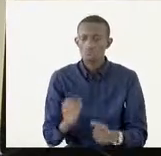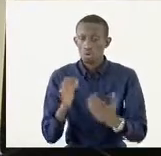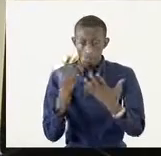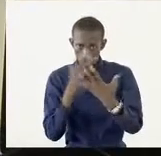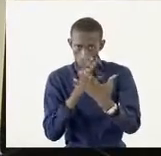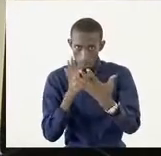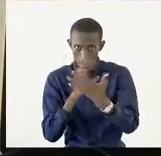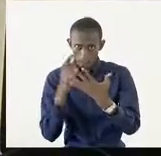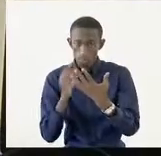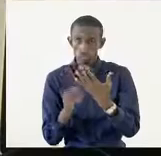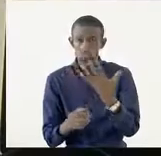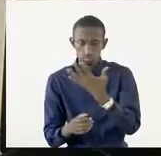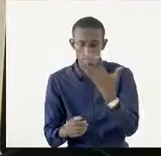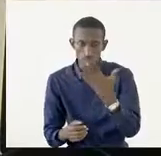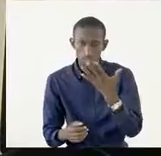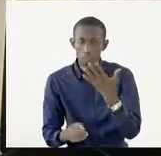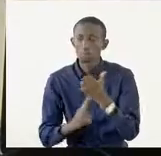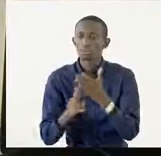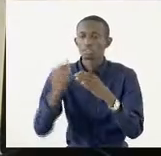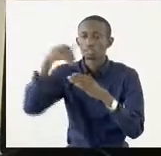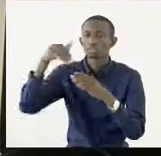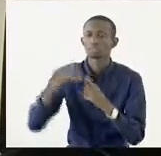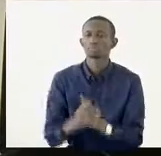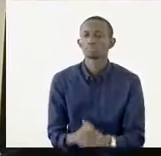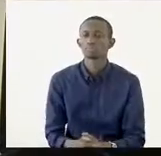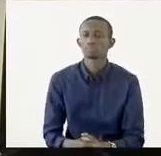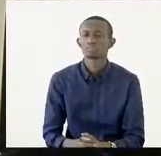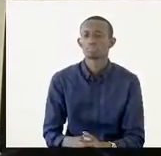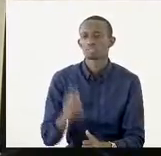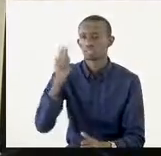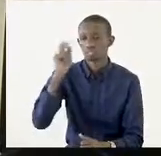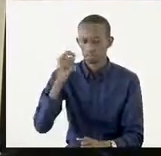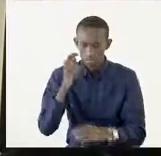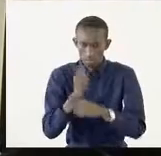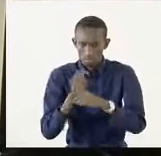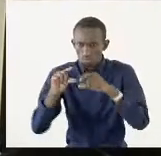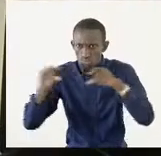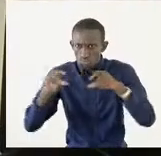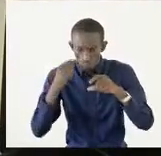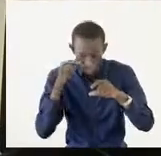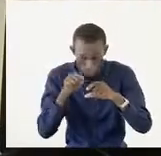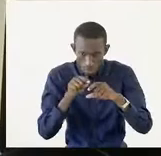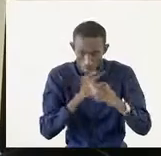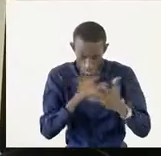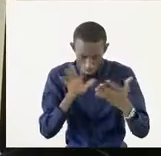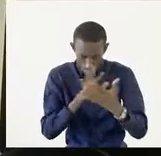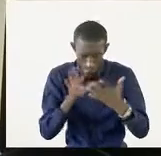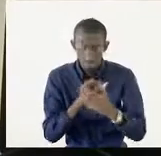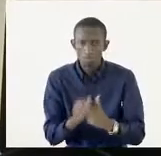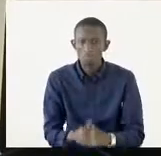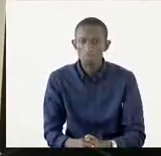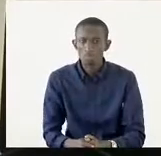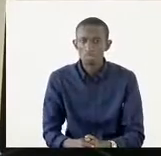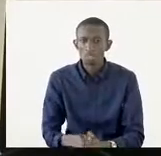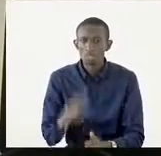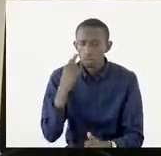The mirror formed inside the test tube with aldehyde. No